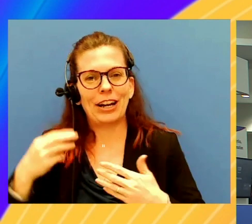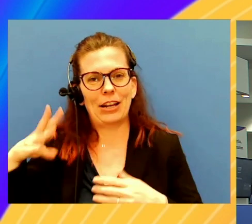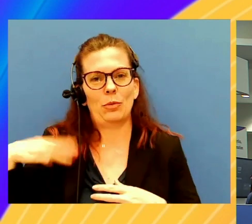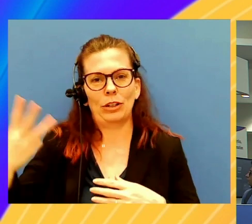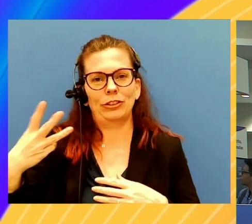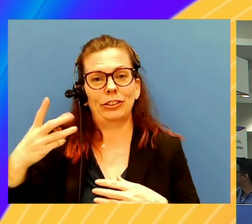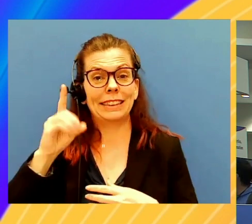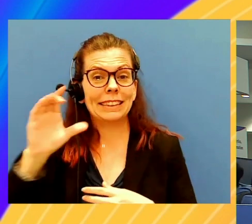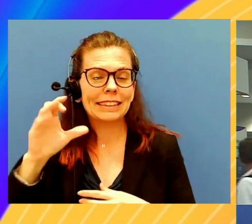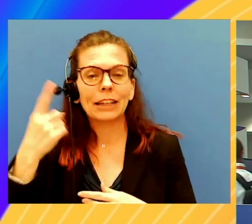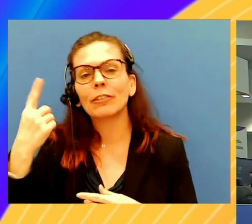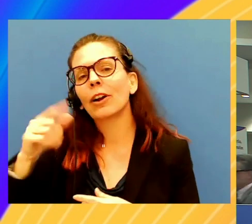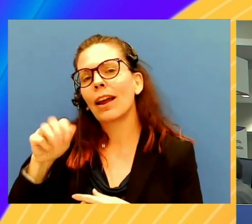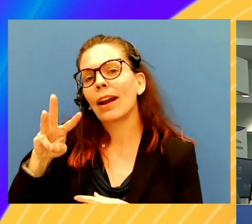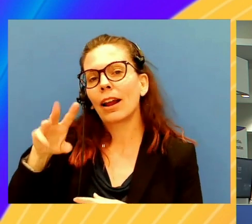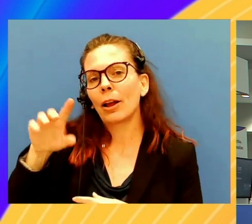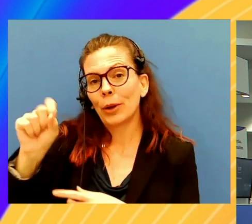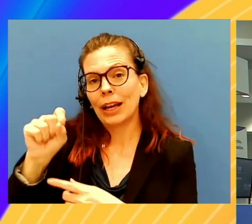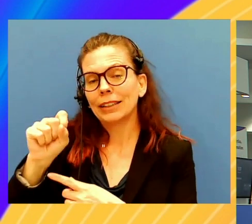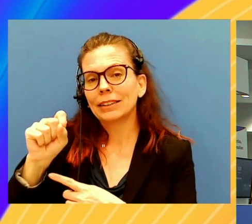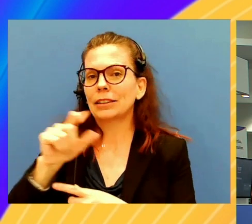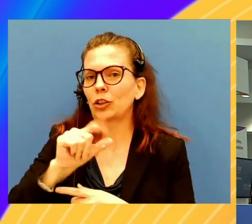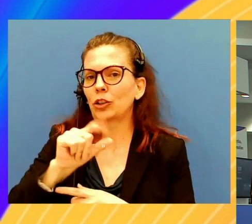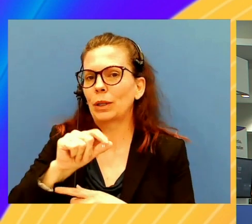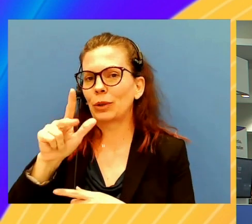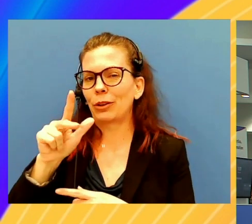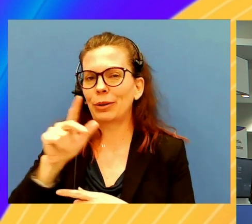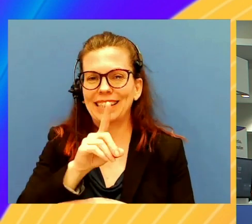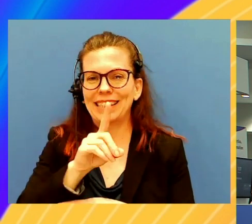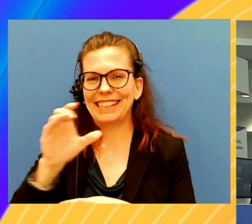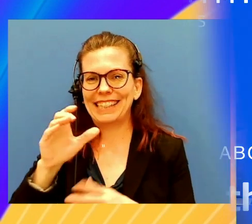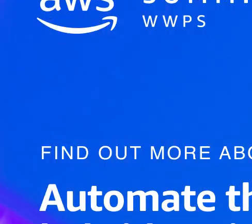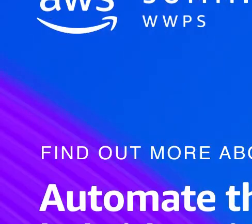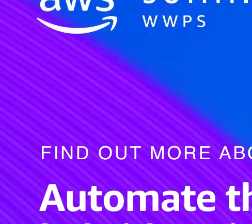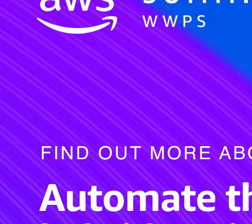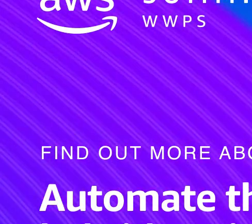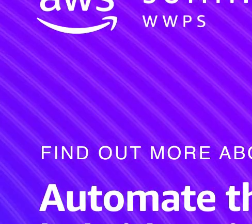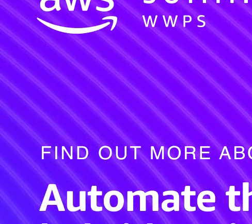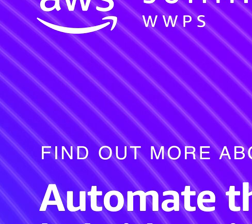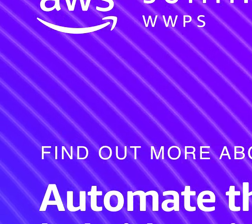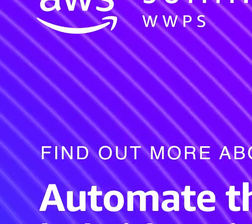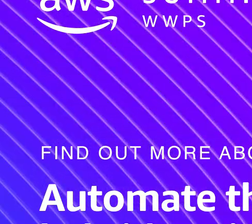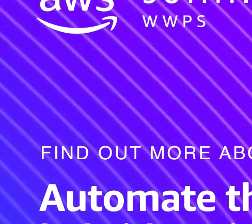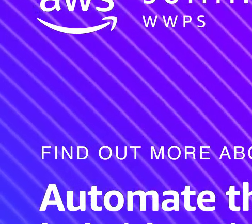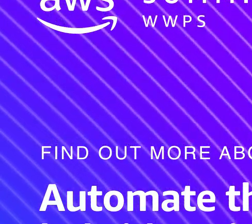D.C. for the AWS 2023 DC Summit.